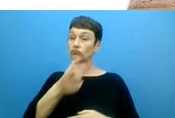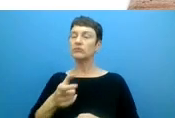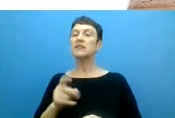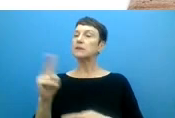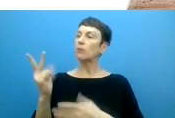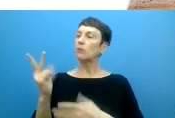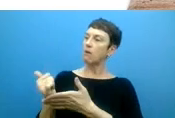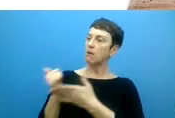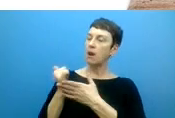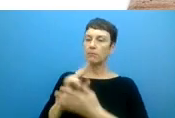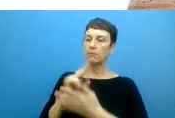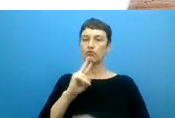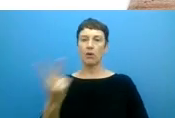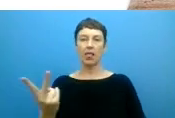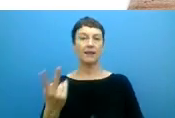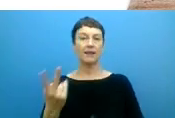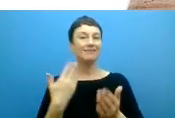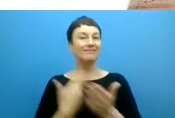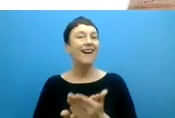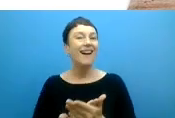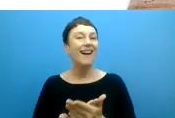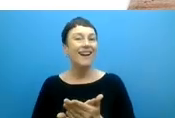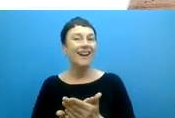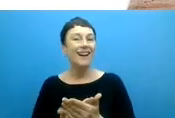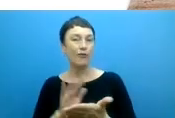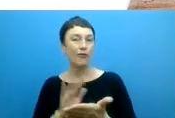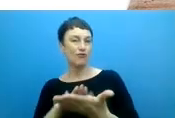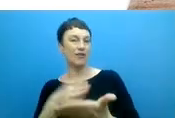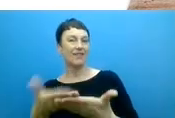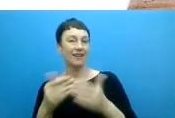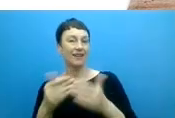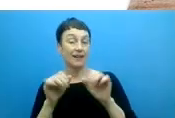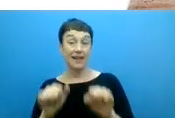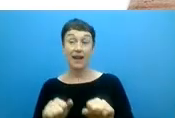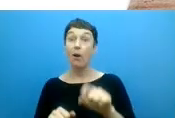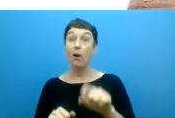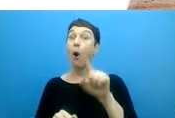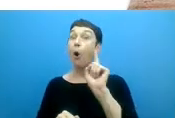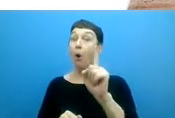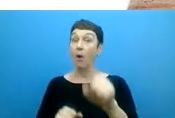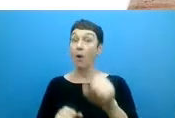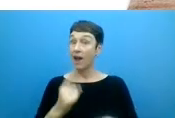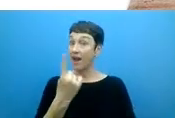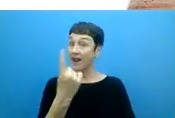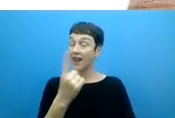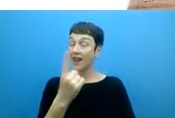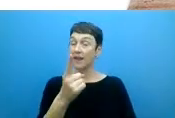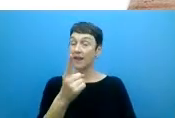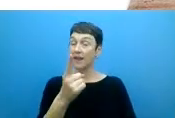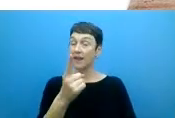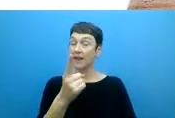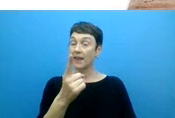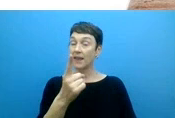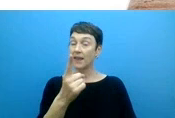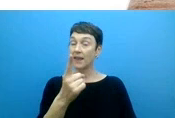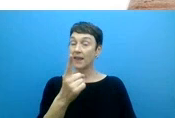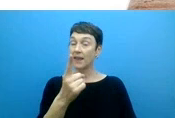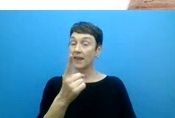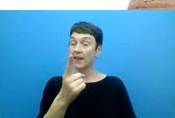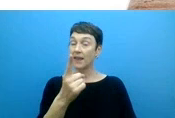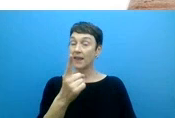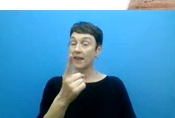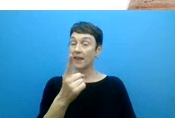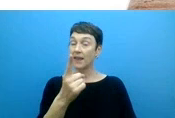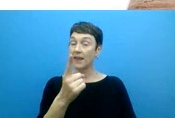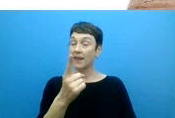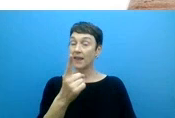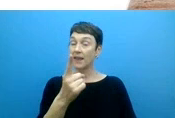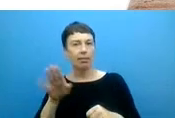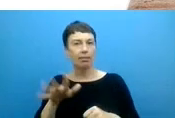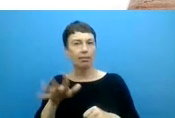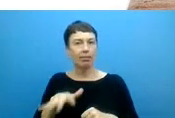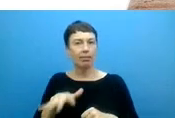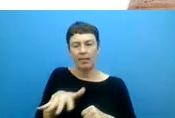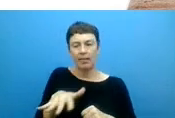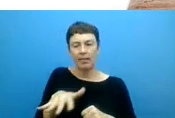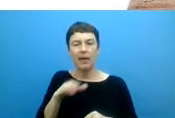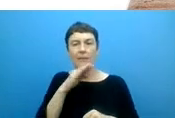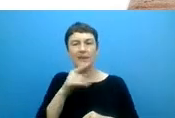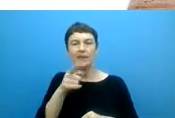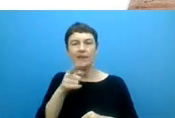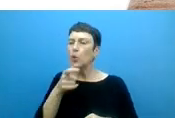conversation. Okay, so here's another thing. So a living space kind of speaks without using any words, and this